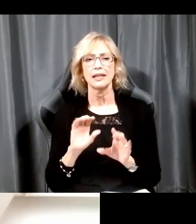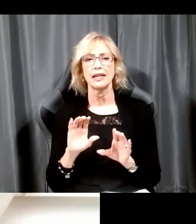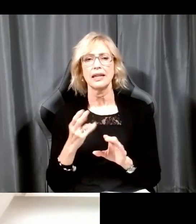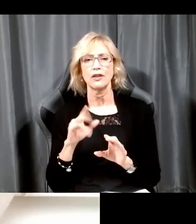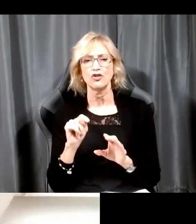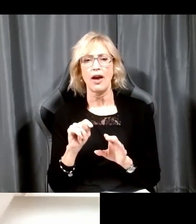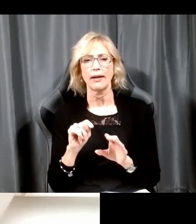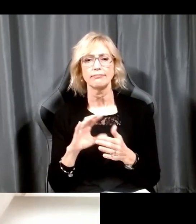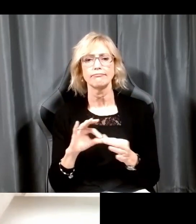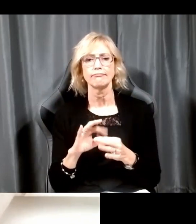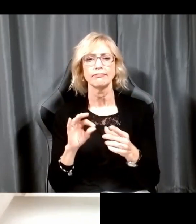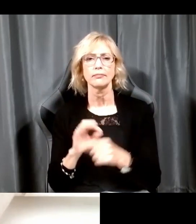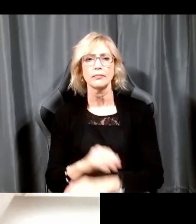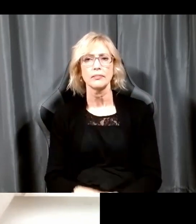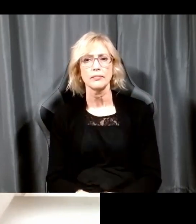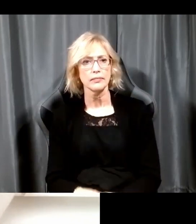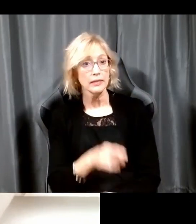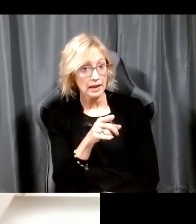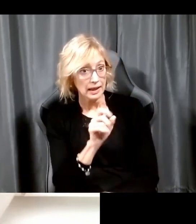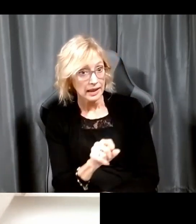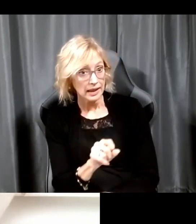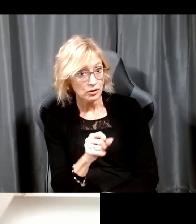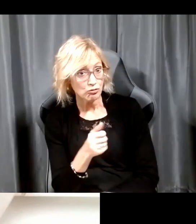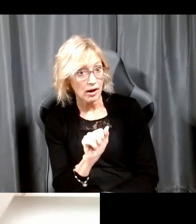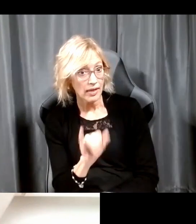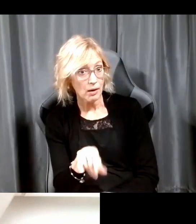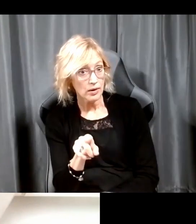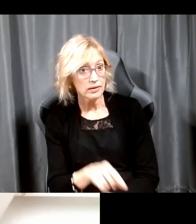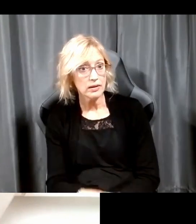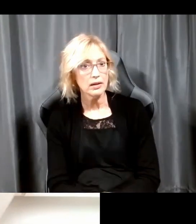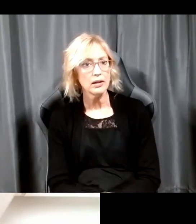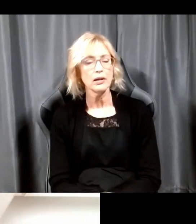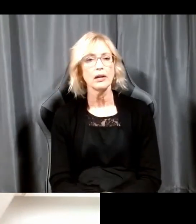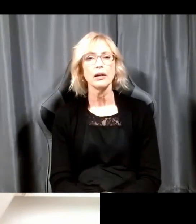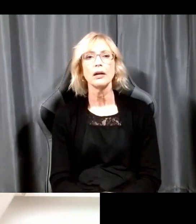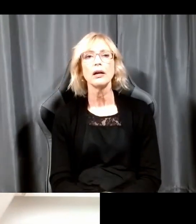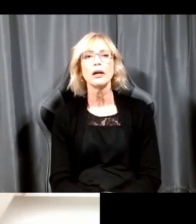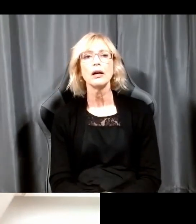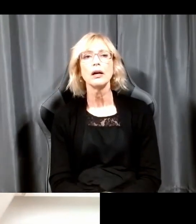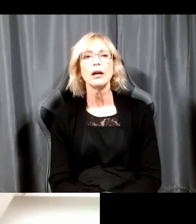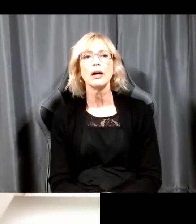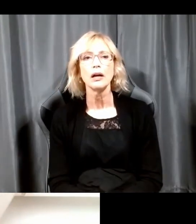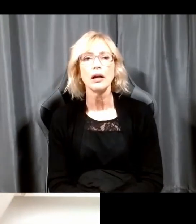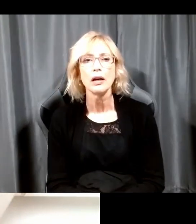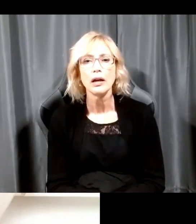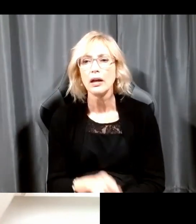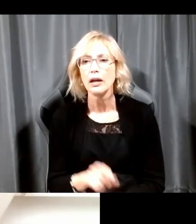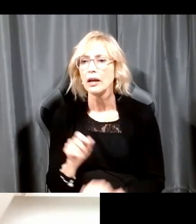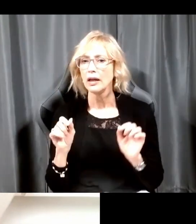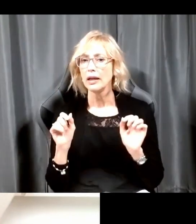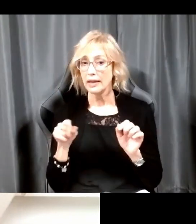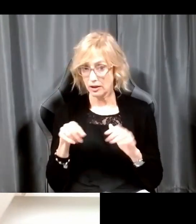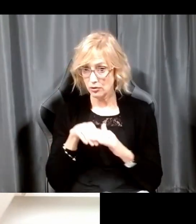All right. Can you try that one, please? And we can also send it. Lizelle, are you able to get into